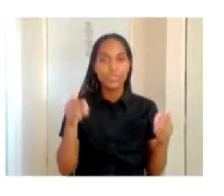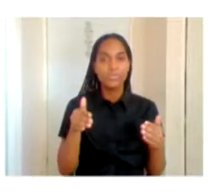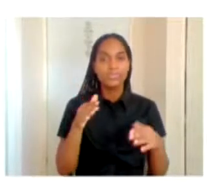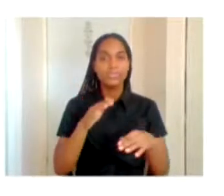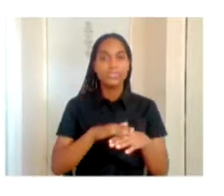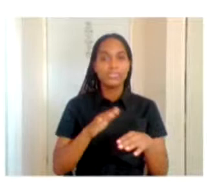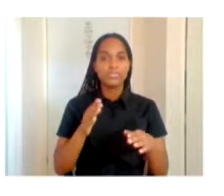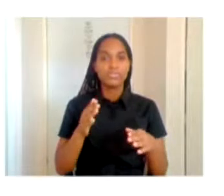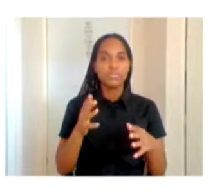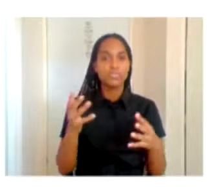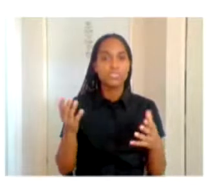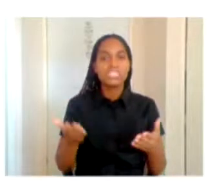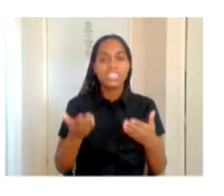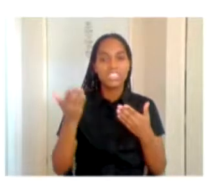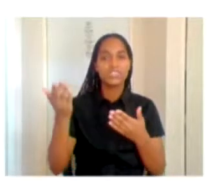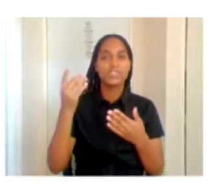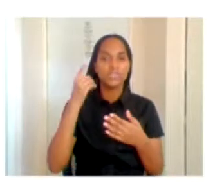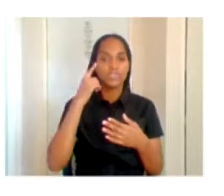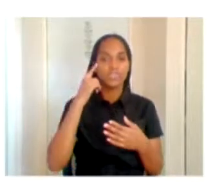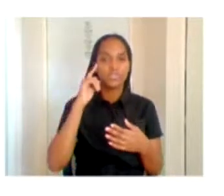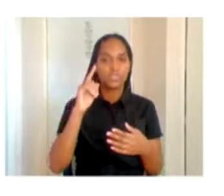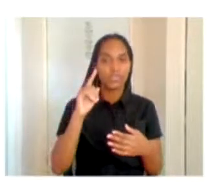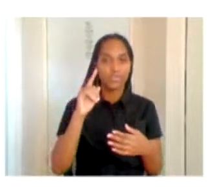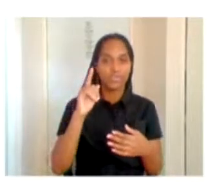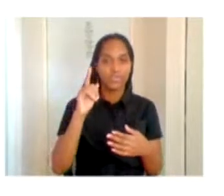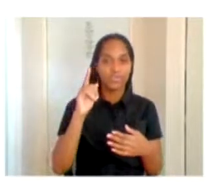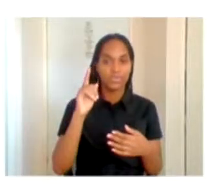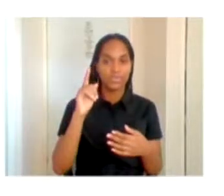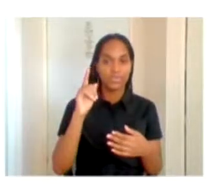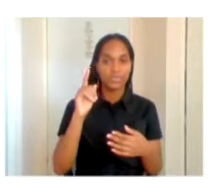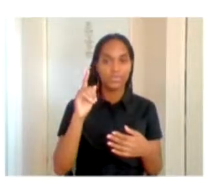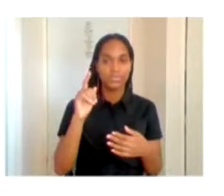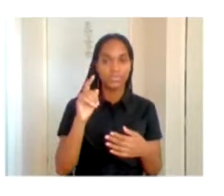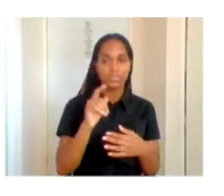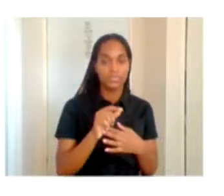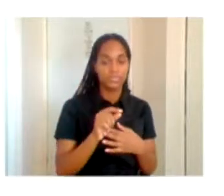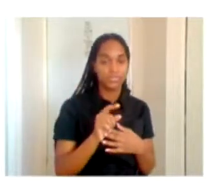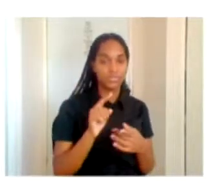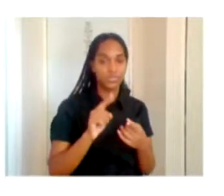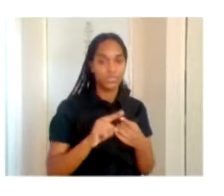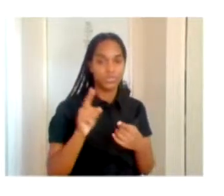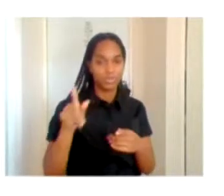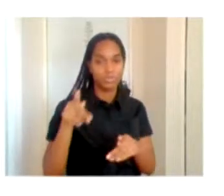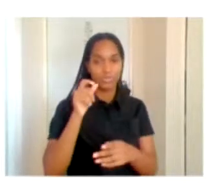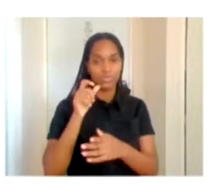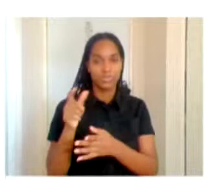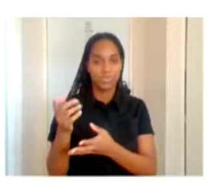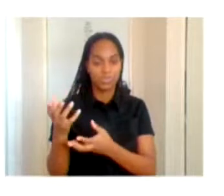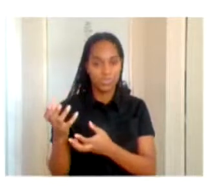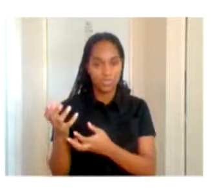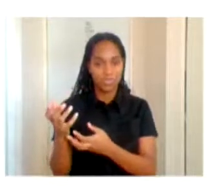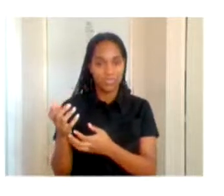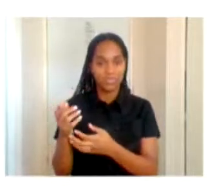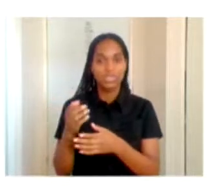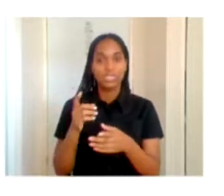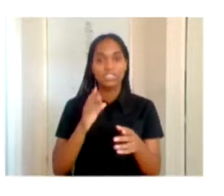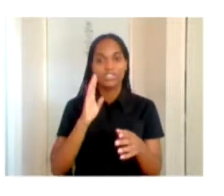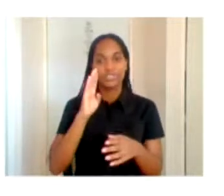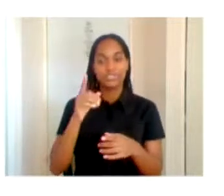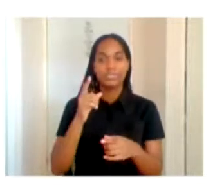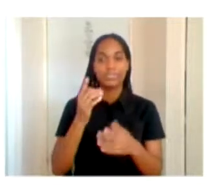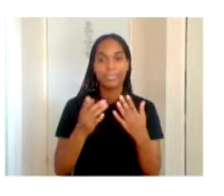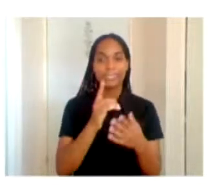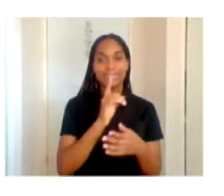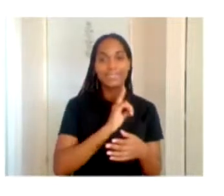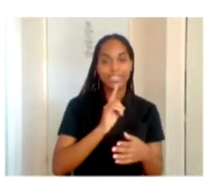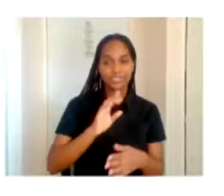of segmented iso-based media file format to the client with a unidirectional single